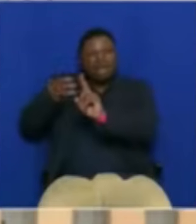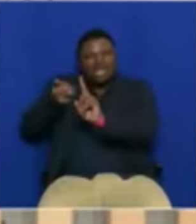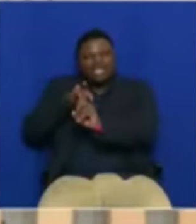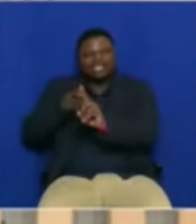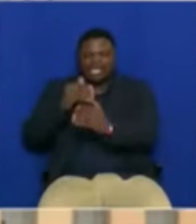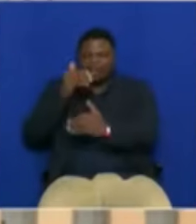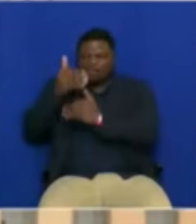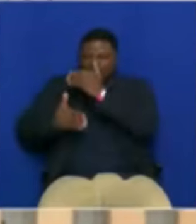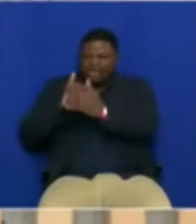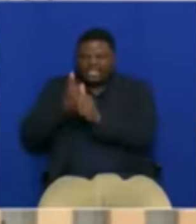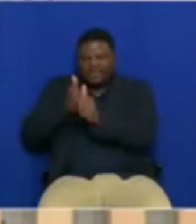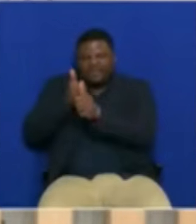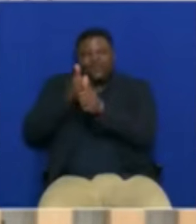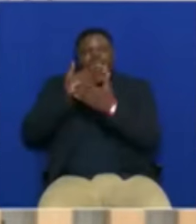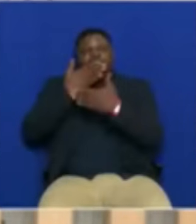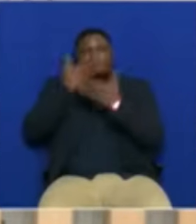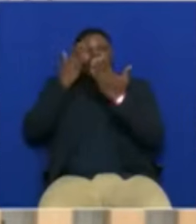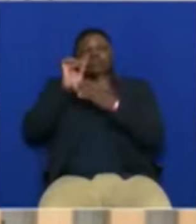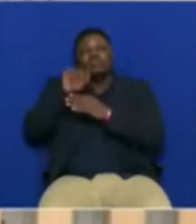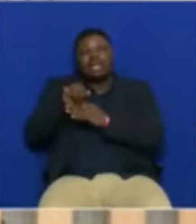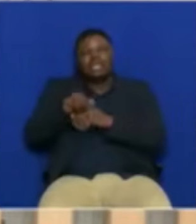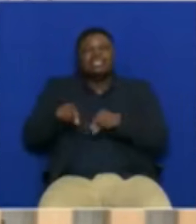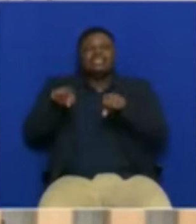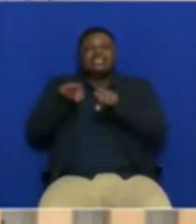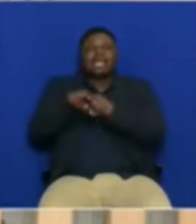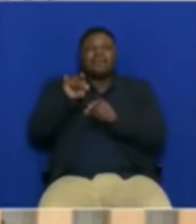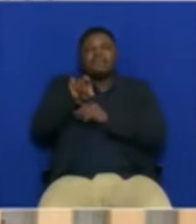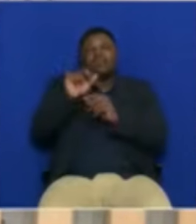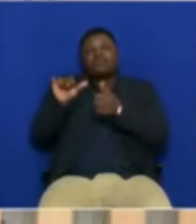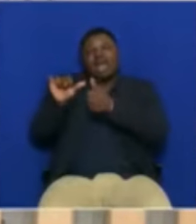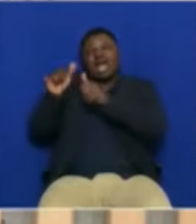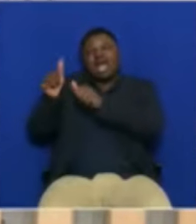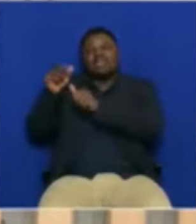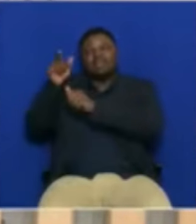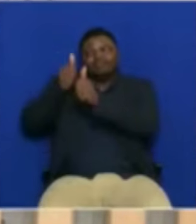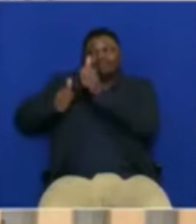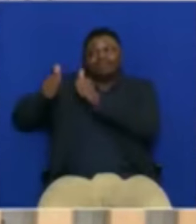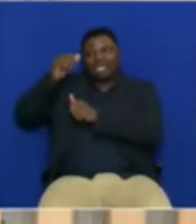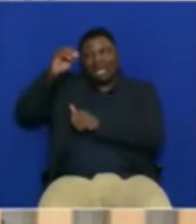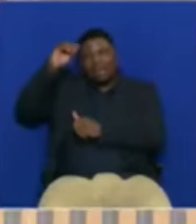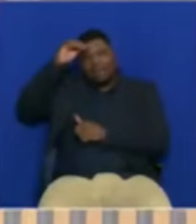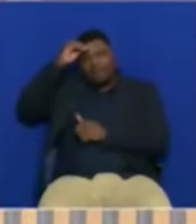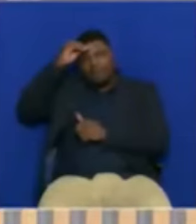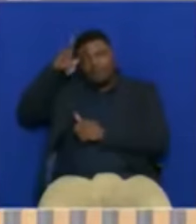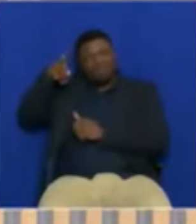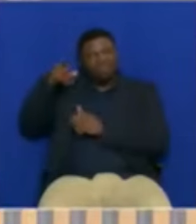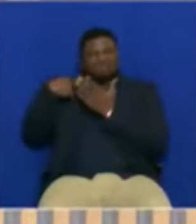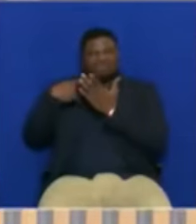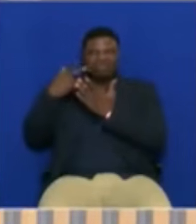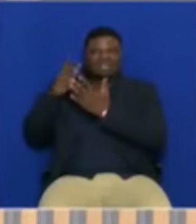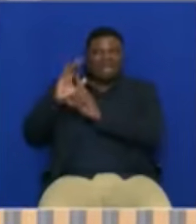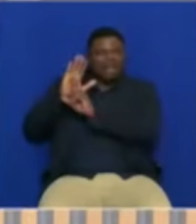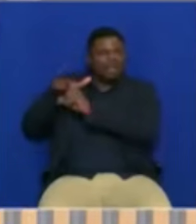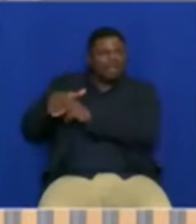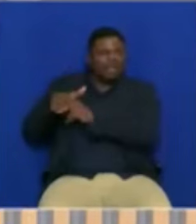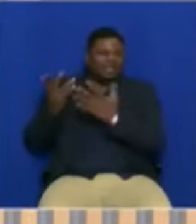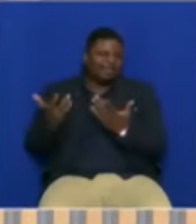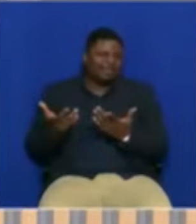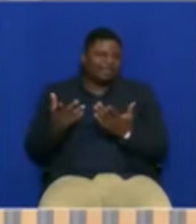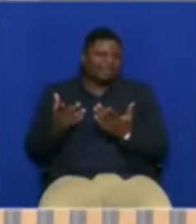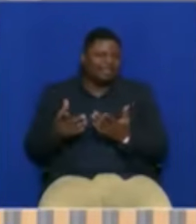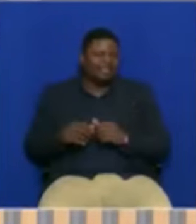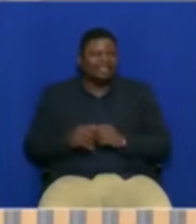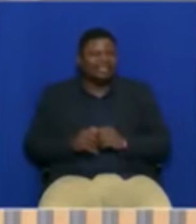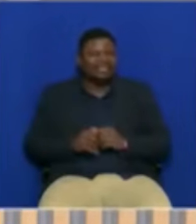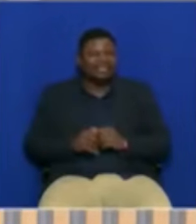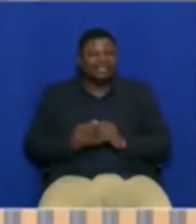kennels were prejudiced thereby. Correct. You seemed to strain your ears when Ms. Sildo